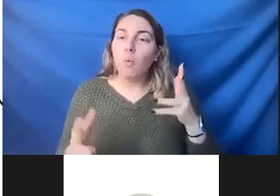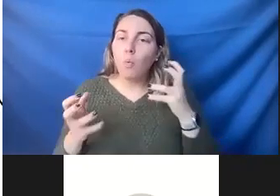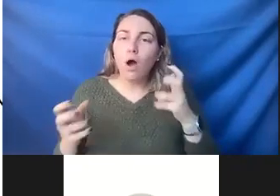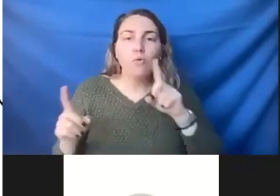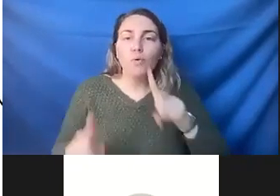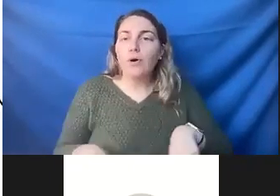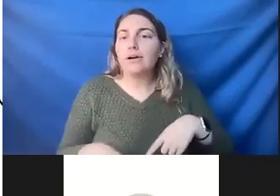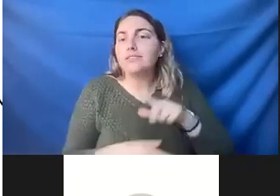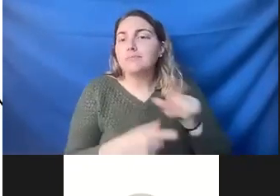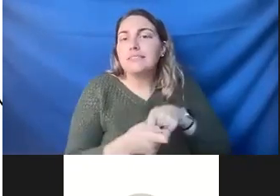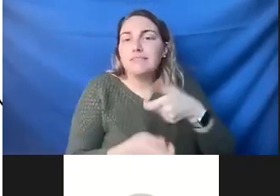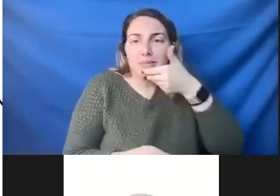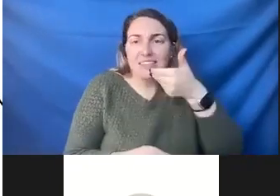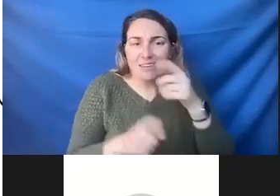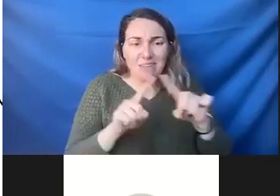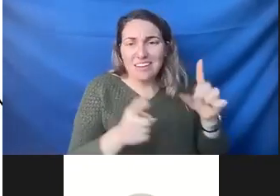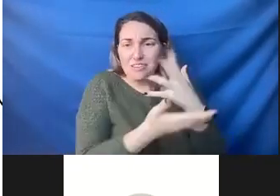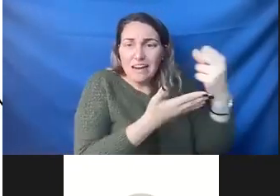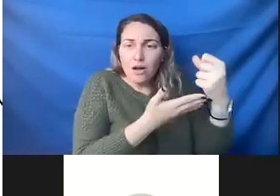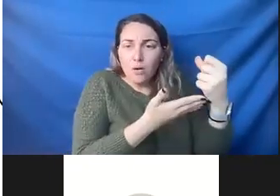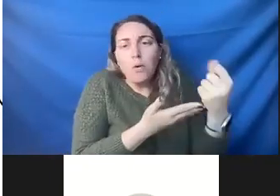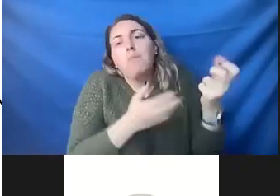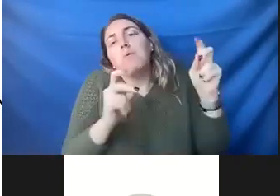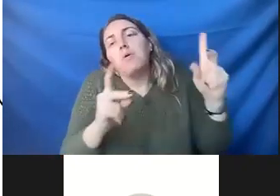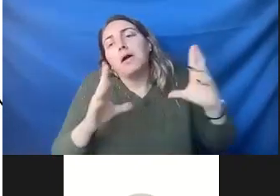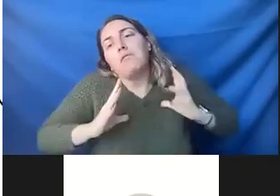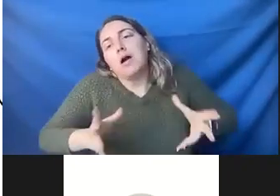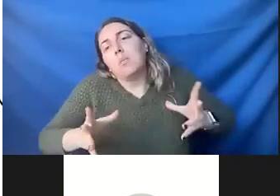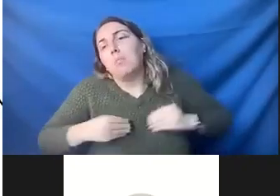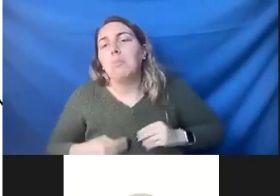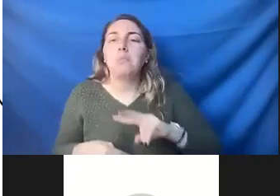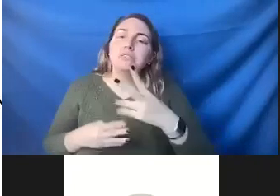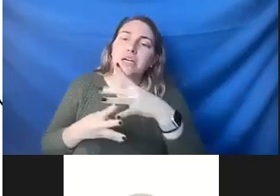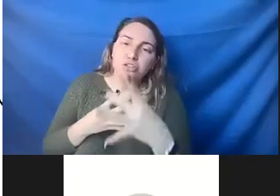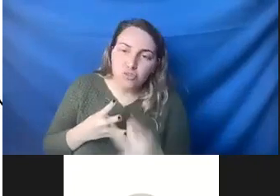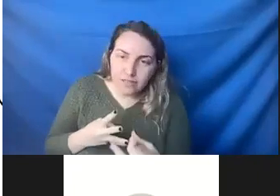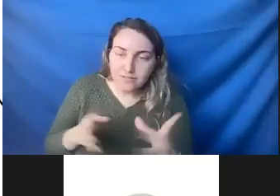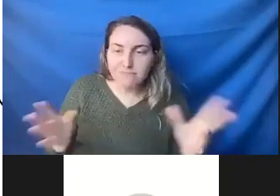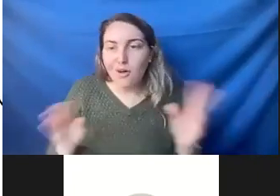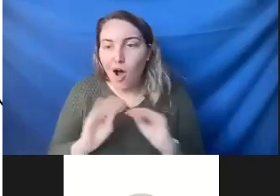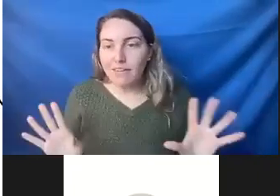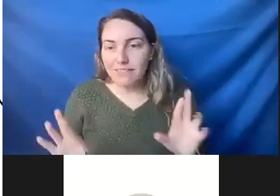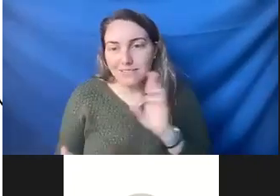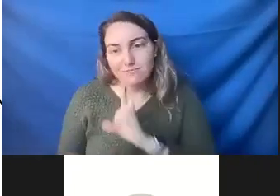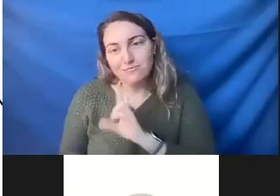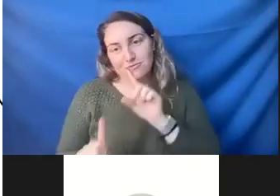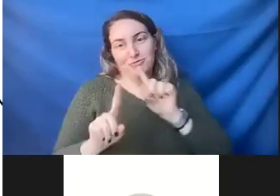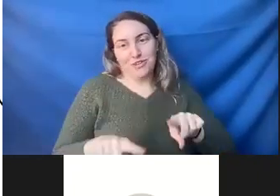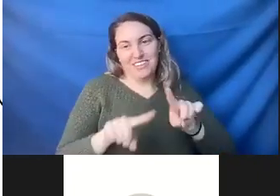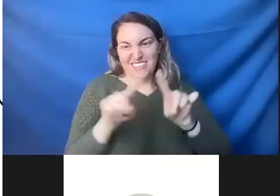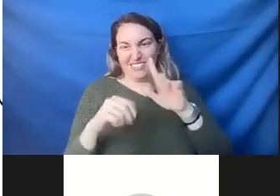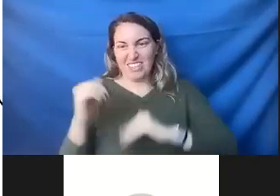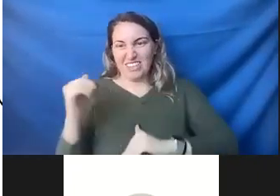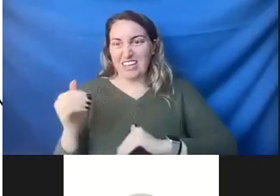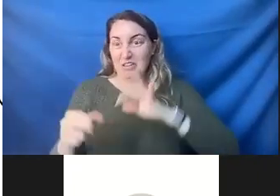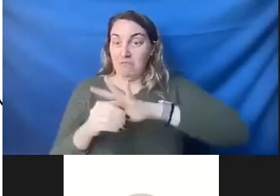or whatever your second choice is, your second preference. Obviously, ordering at a restaurant is different from when you're a voter filling out a